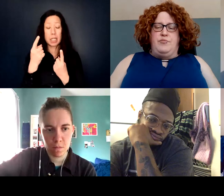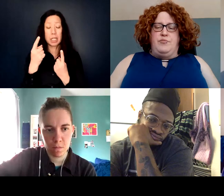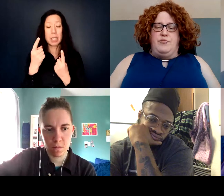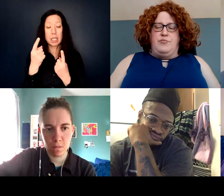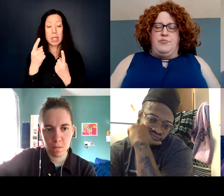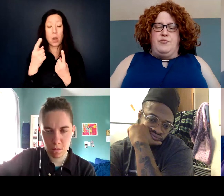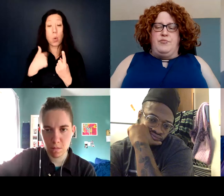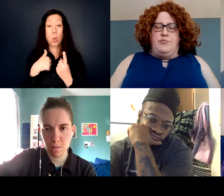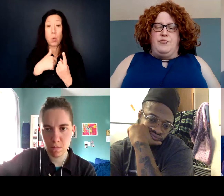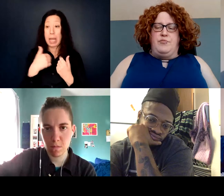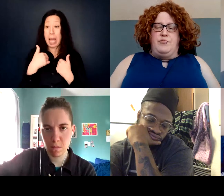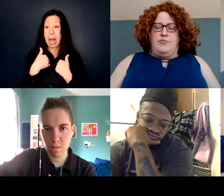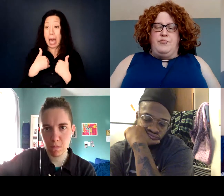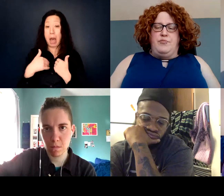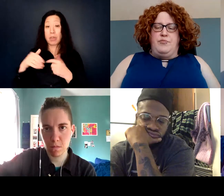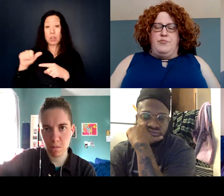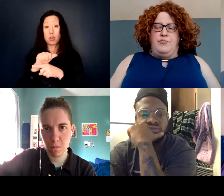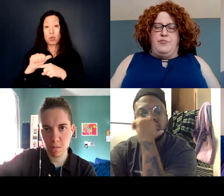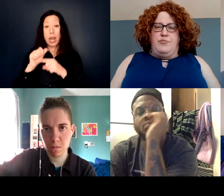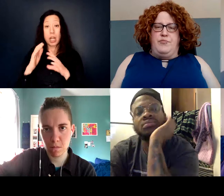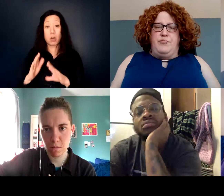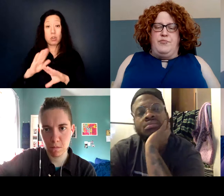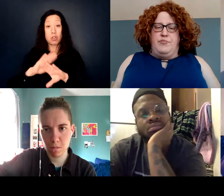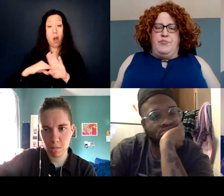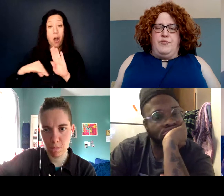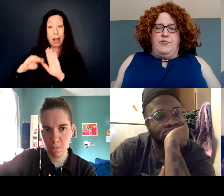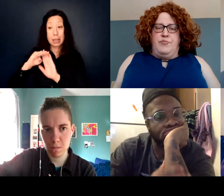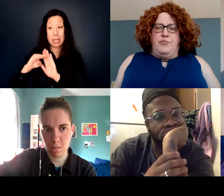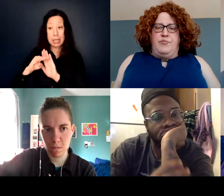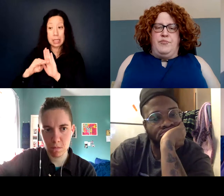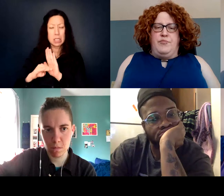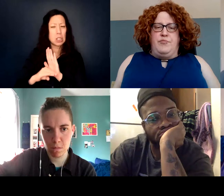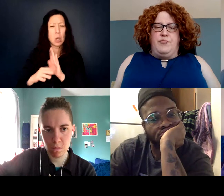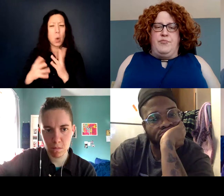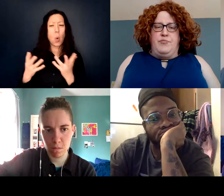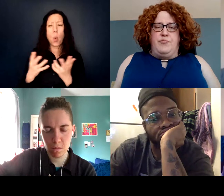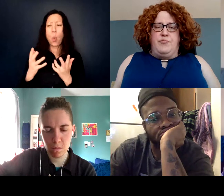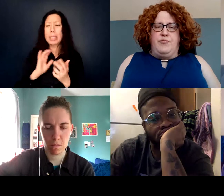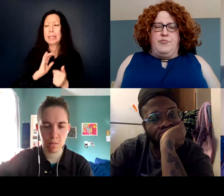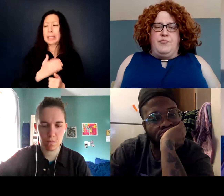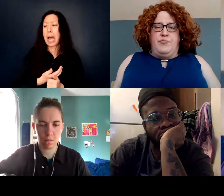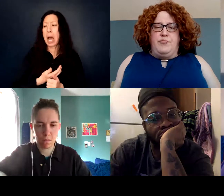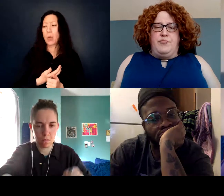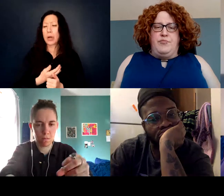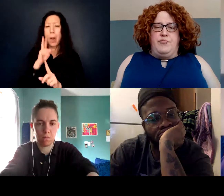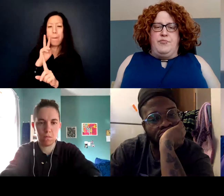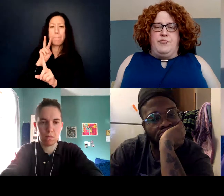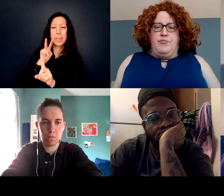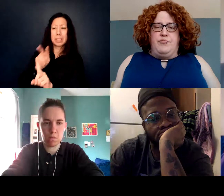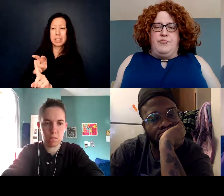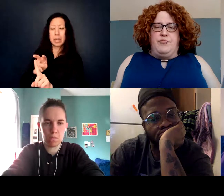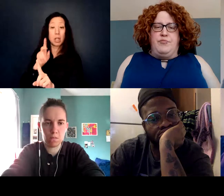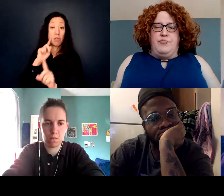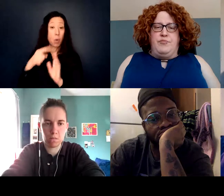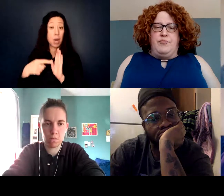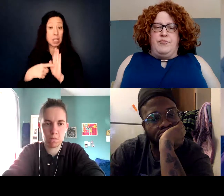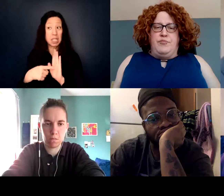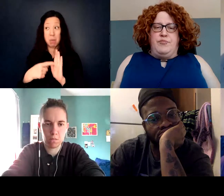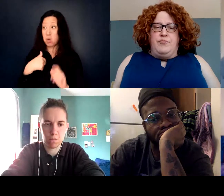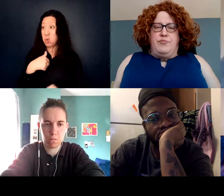the list. What's our kind of position on, is it okay for cis people to